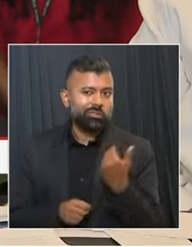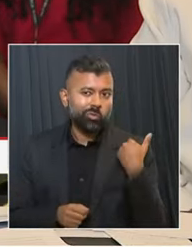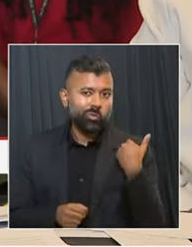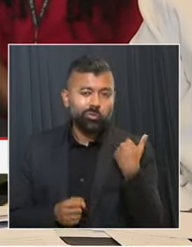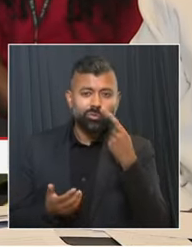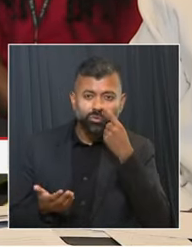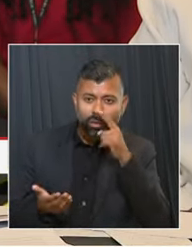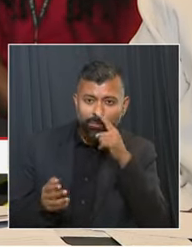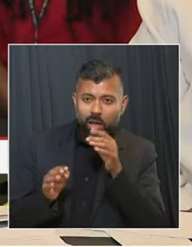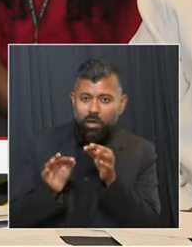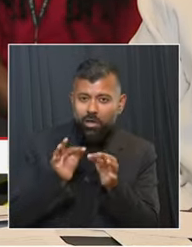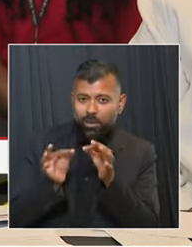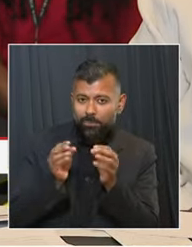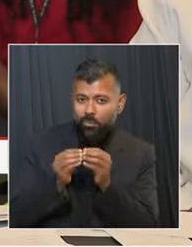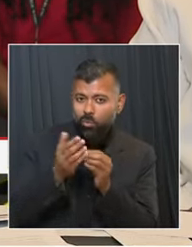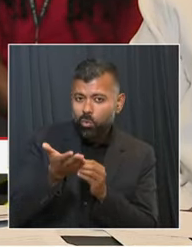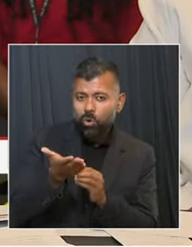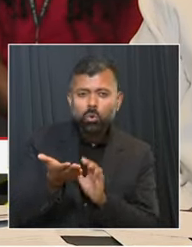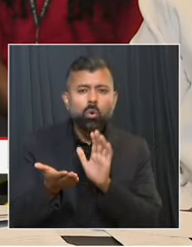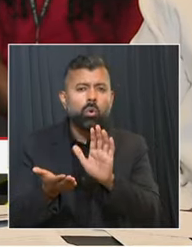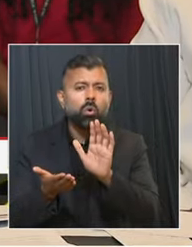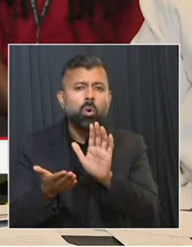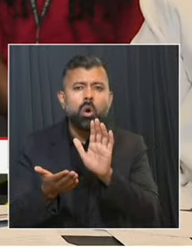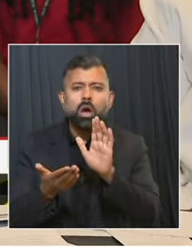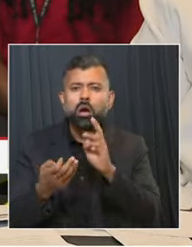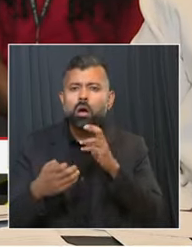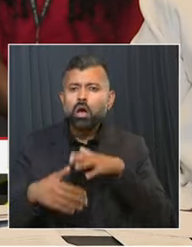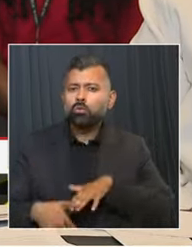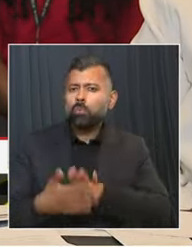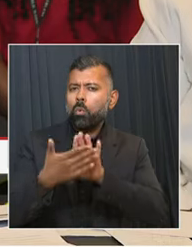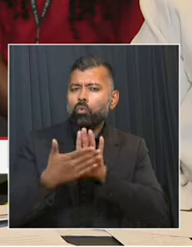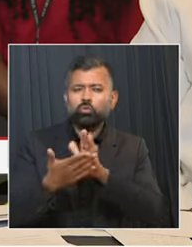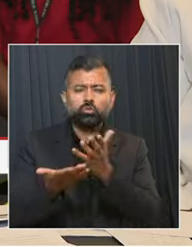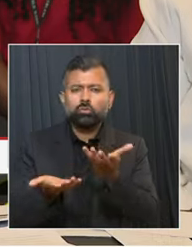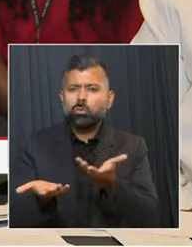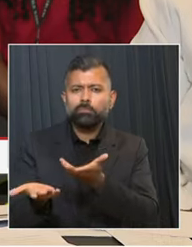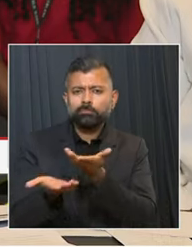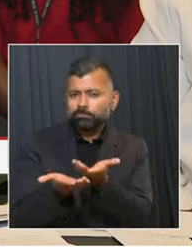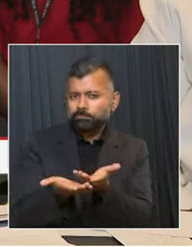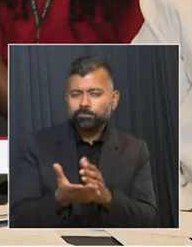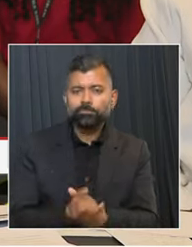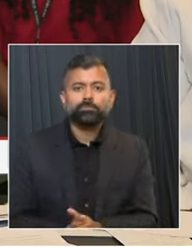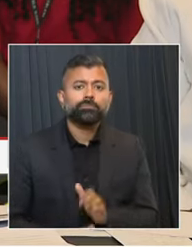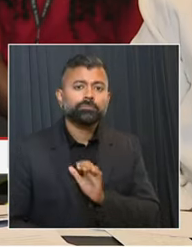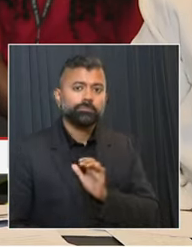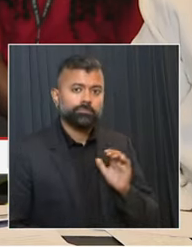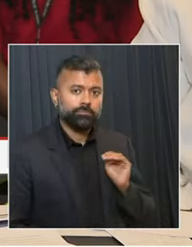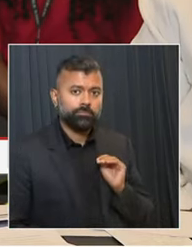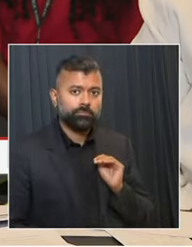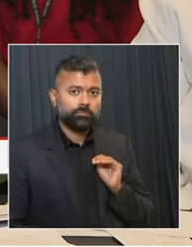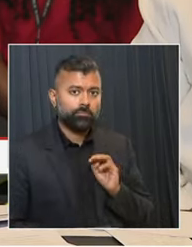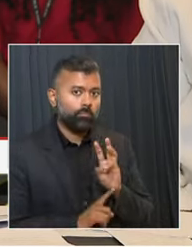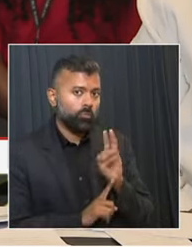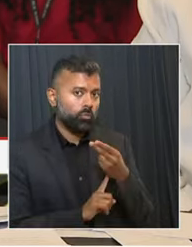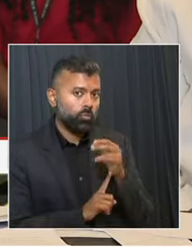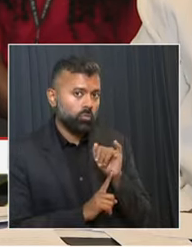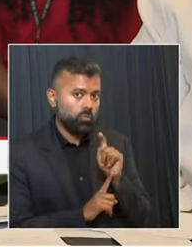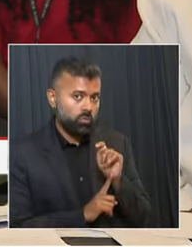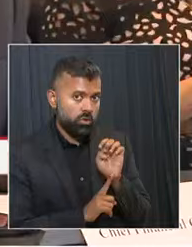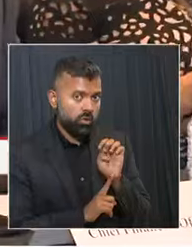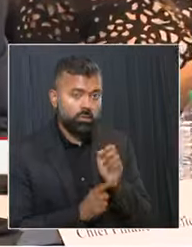the approach, the comparison you're making. I think the average person knows this, Mayor. I hope you know too the displacement